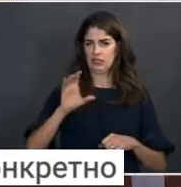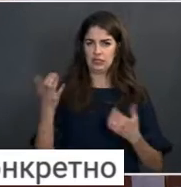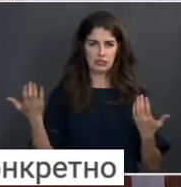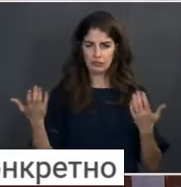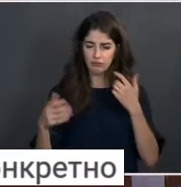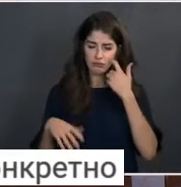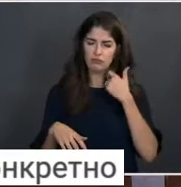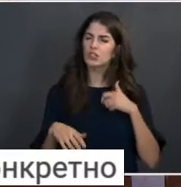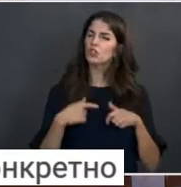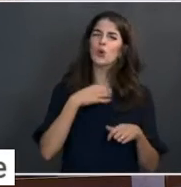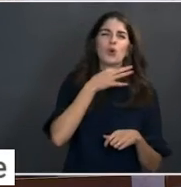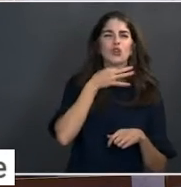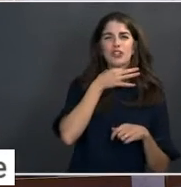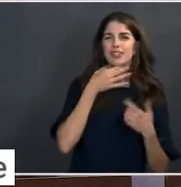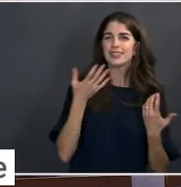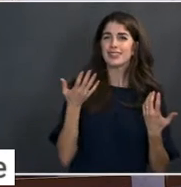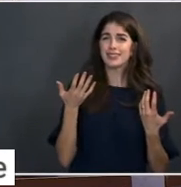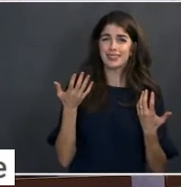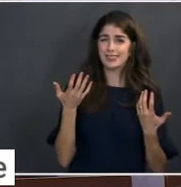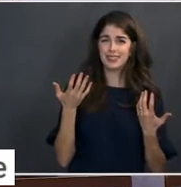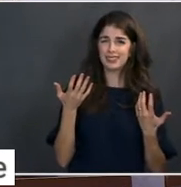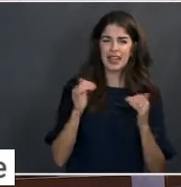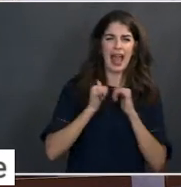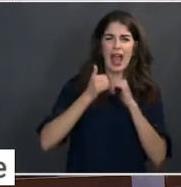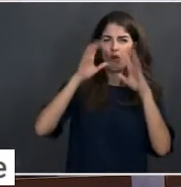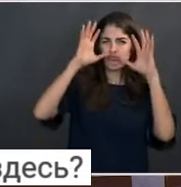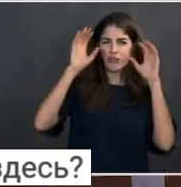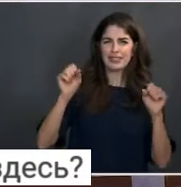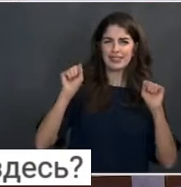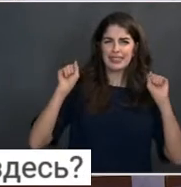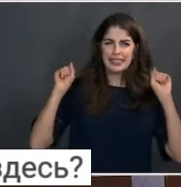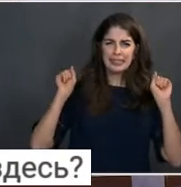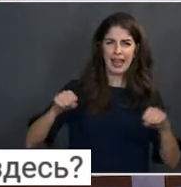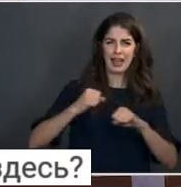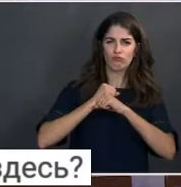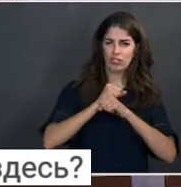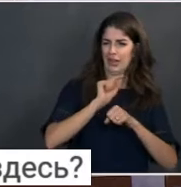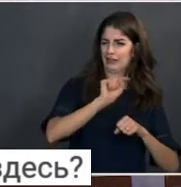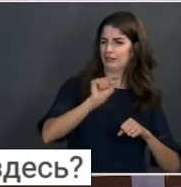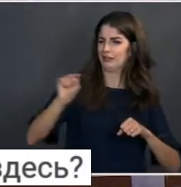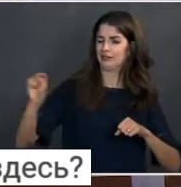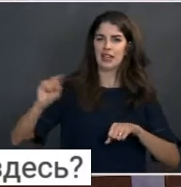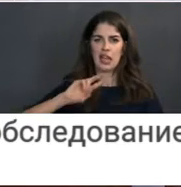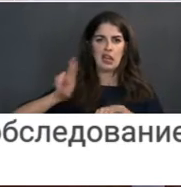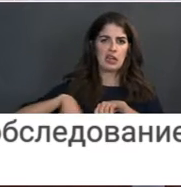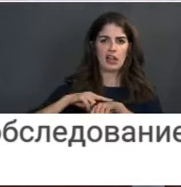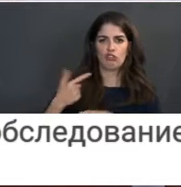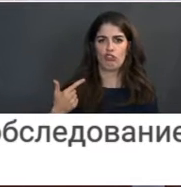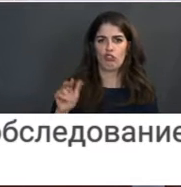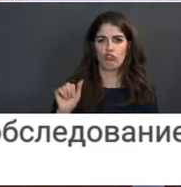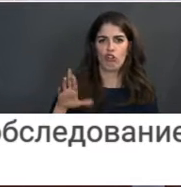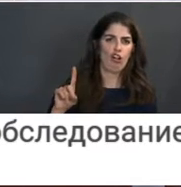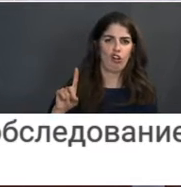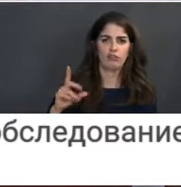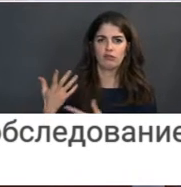anything specifically to safeguard their health before they arrive, while they're here. Can he